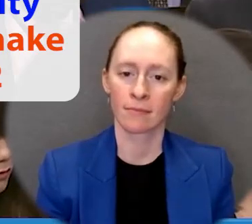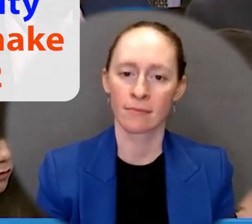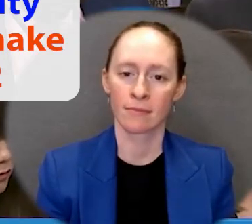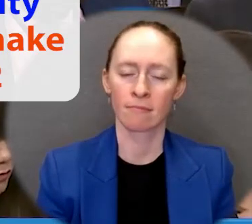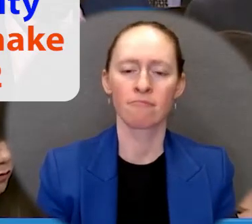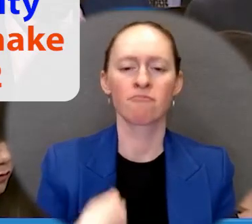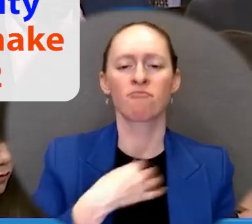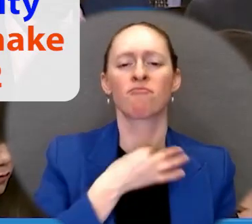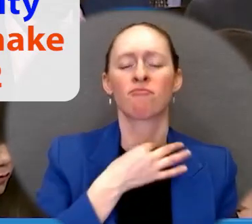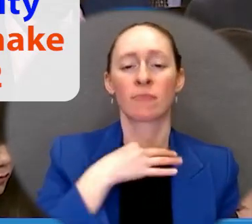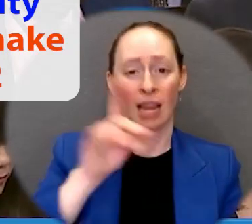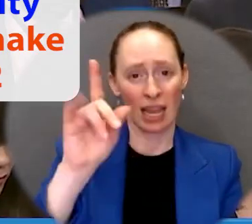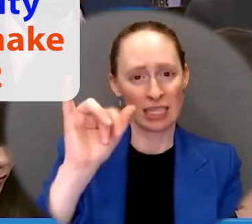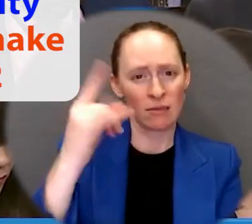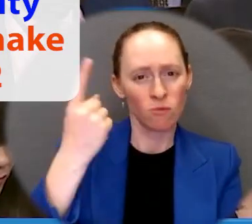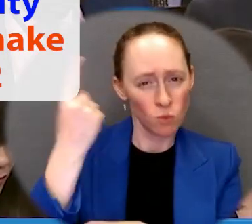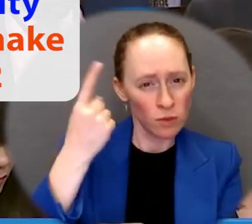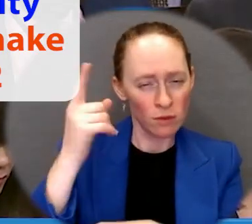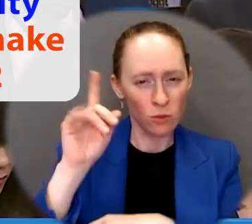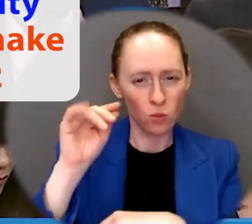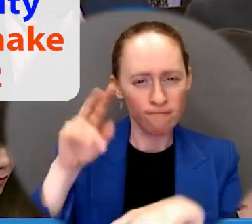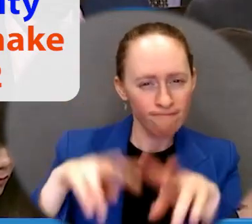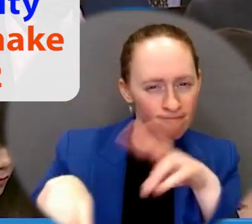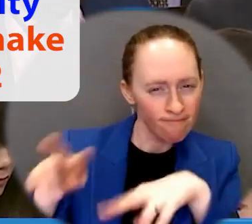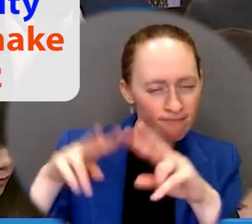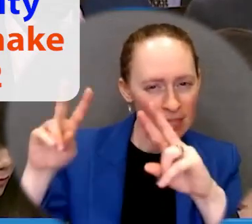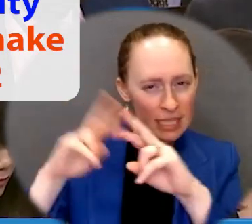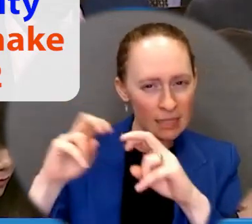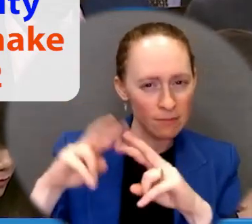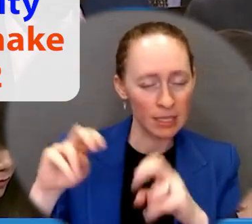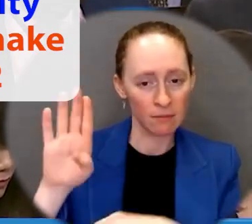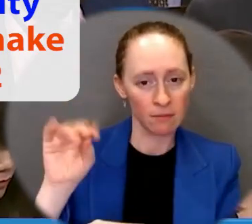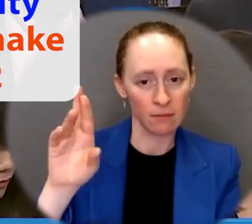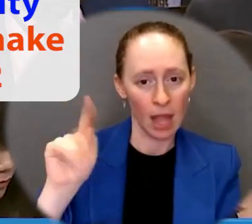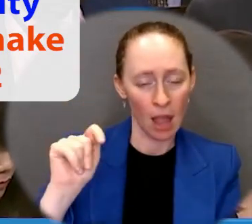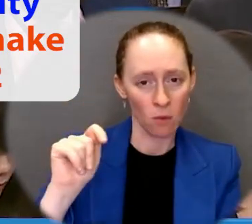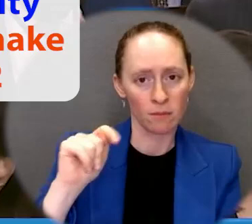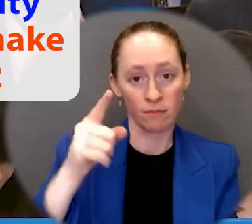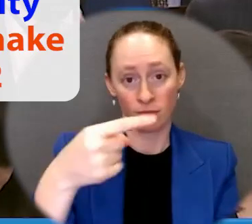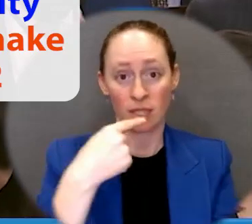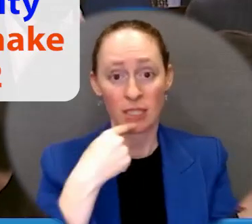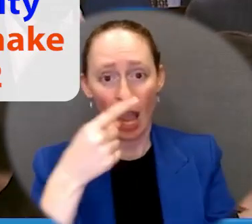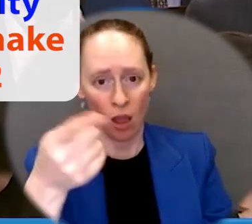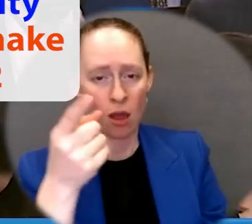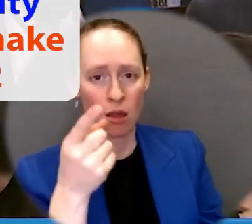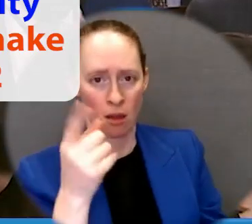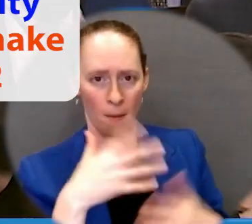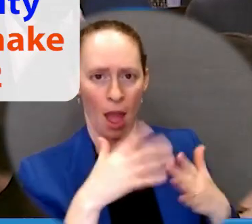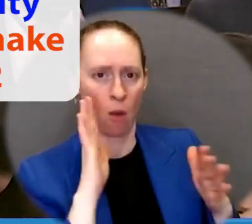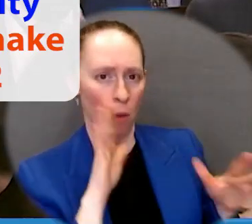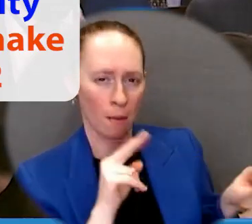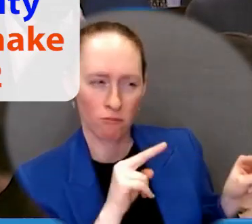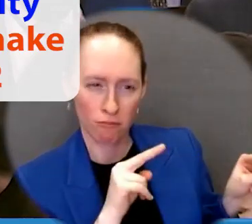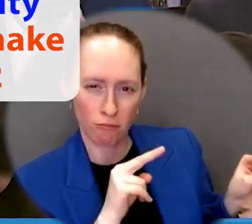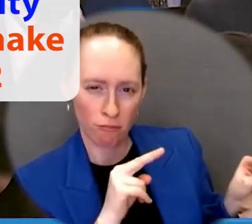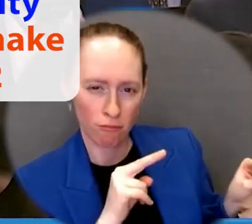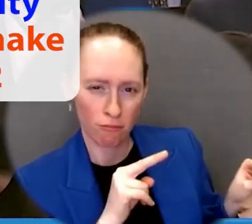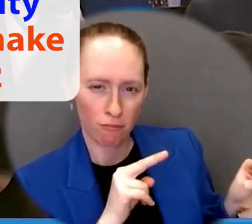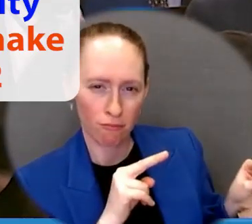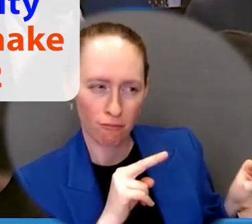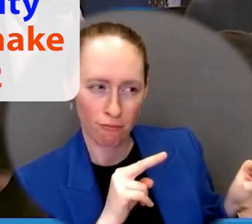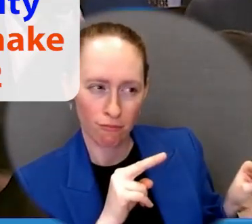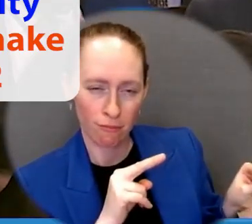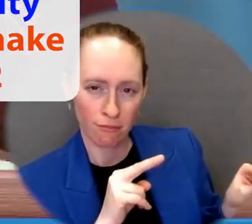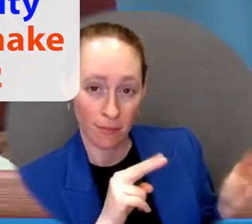Boot, and you said that the United States would stay vigilant. It sounds like the administration still sees him as a security threat, no?